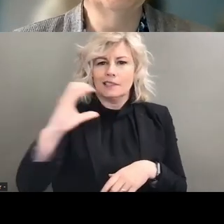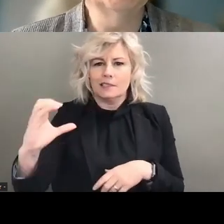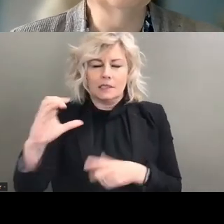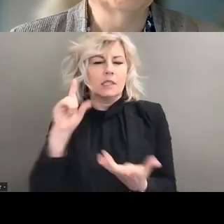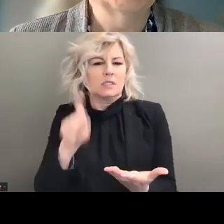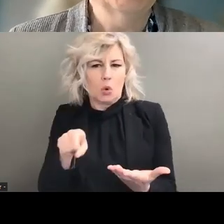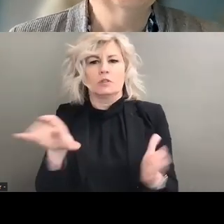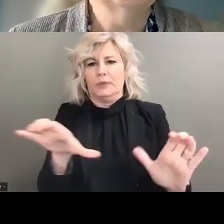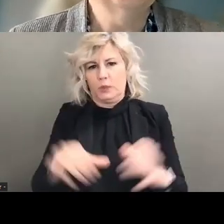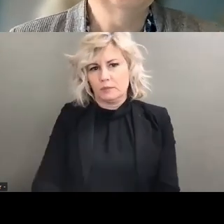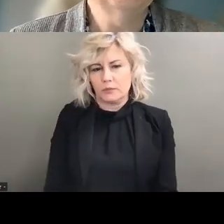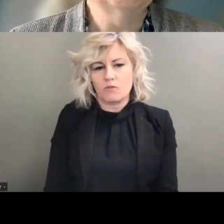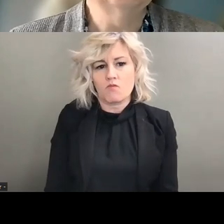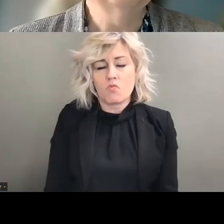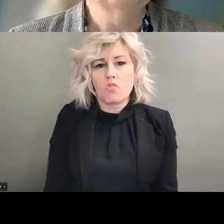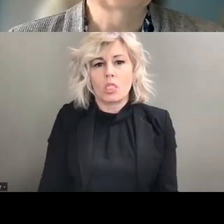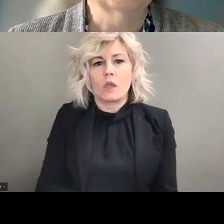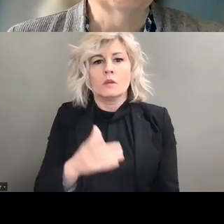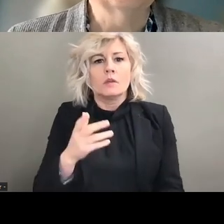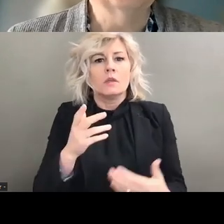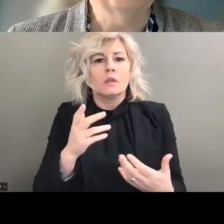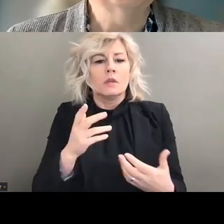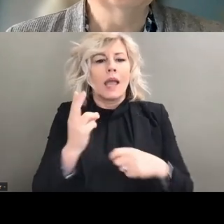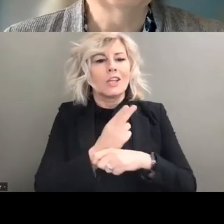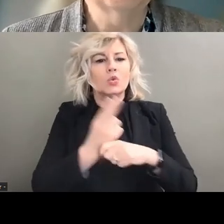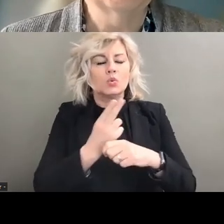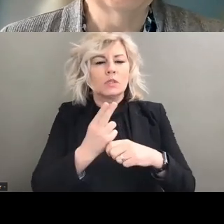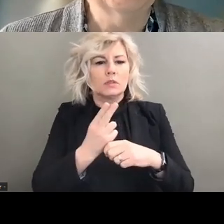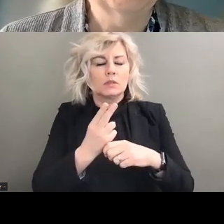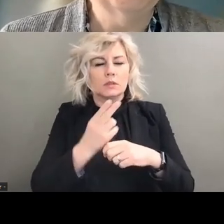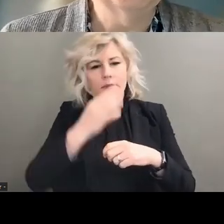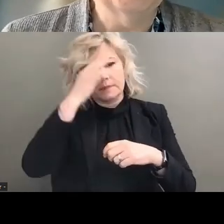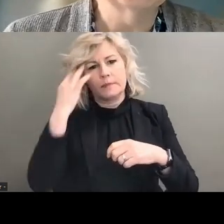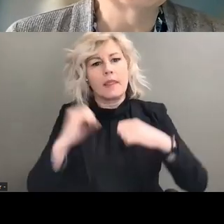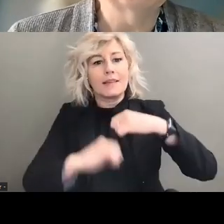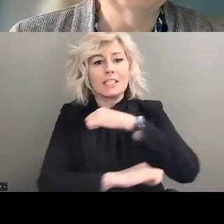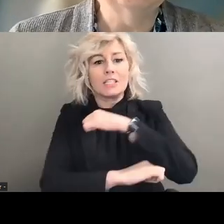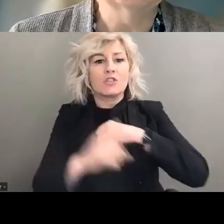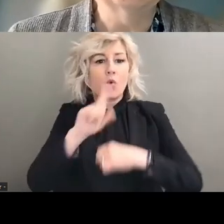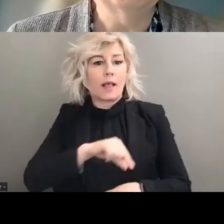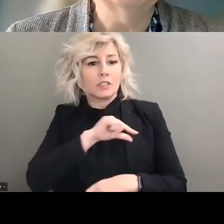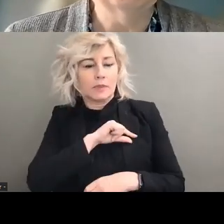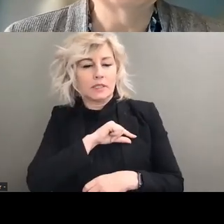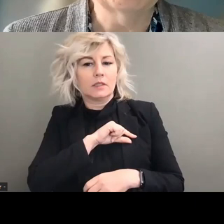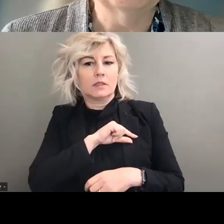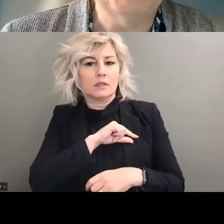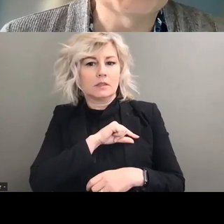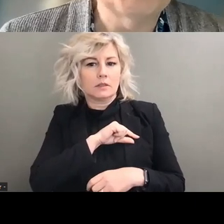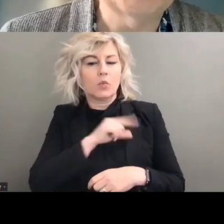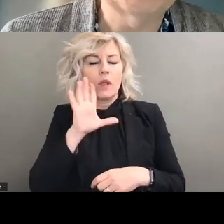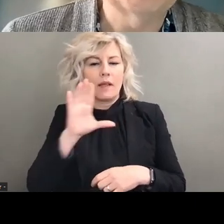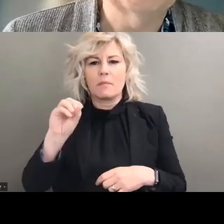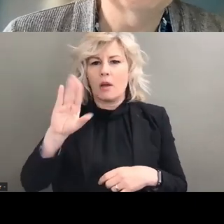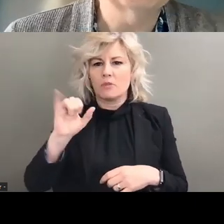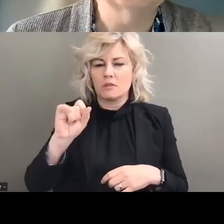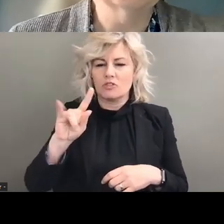to be doing. And it's using the basis for eligibility is going to be some objective